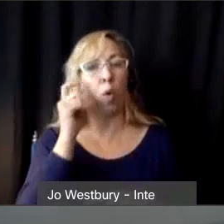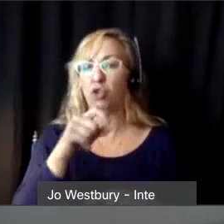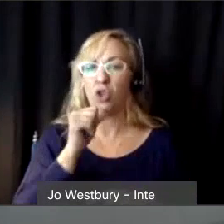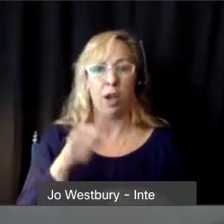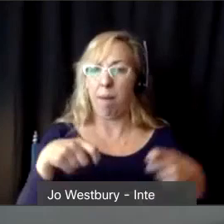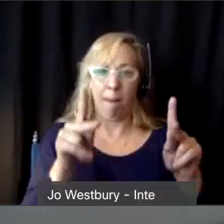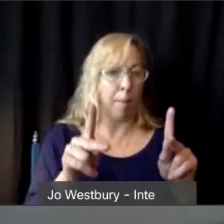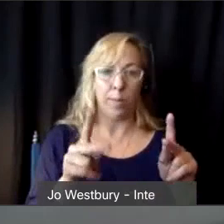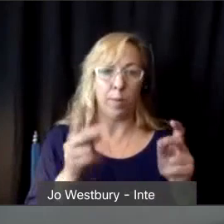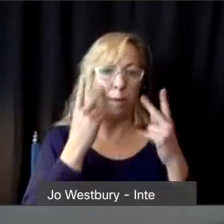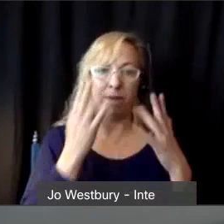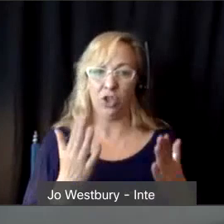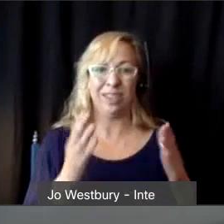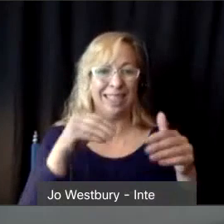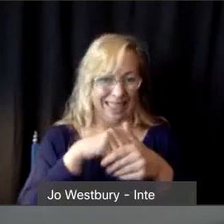in the home.